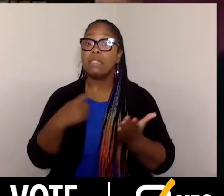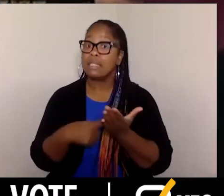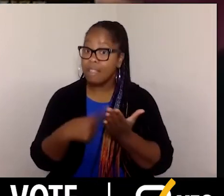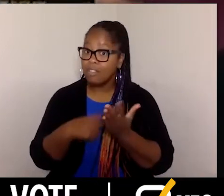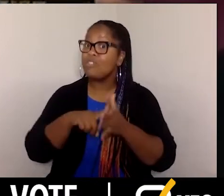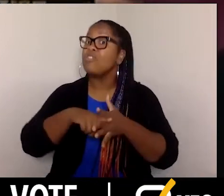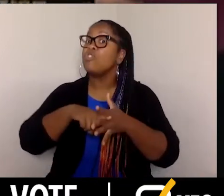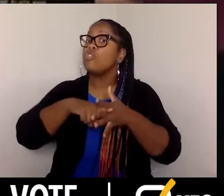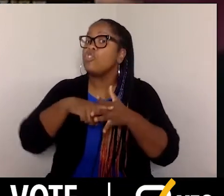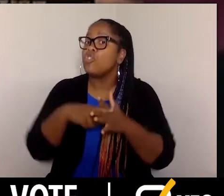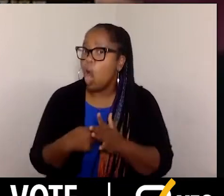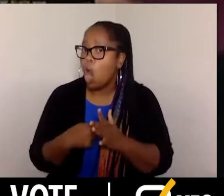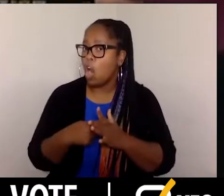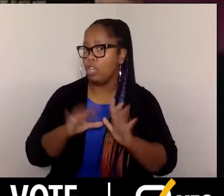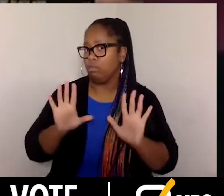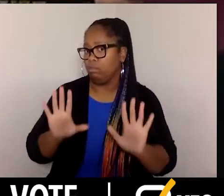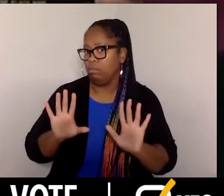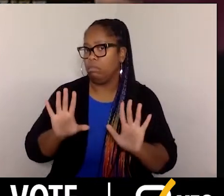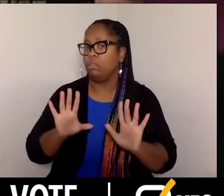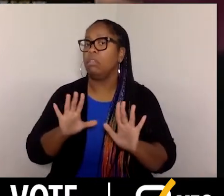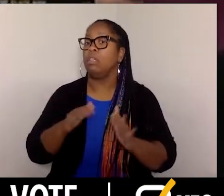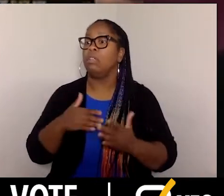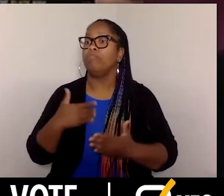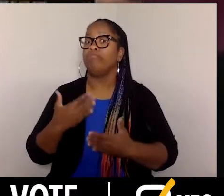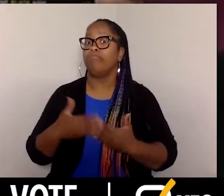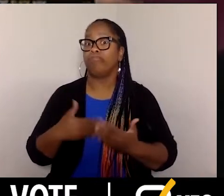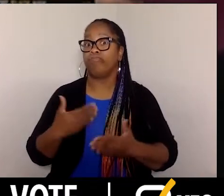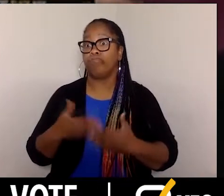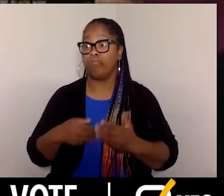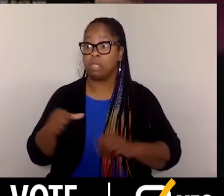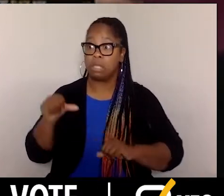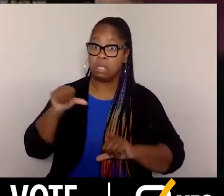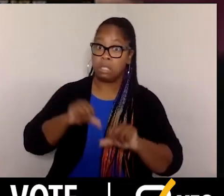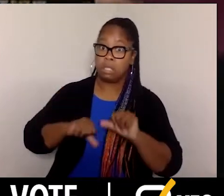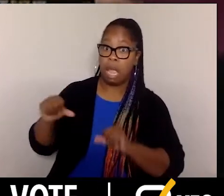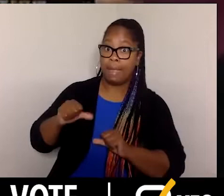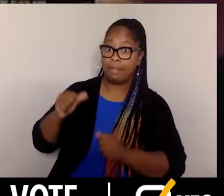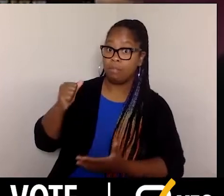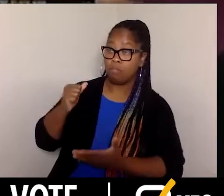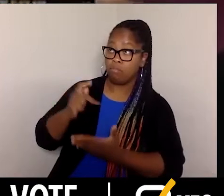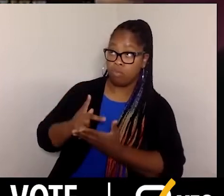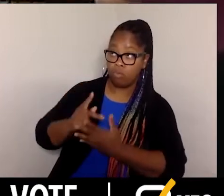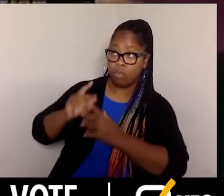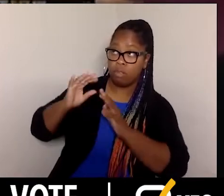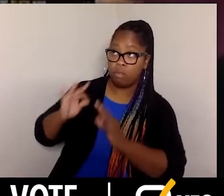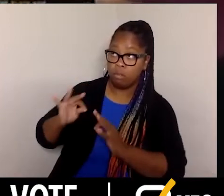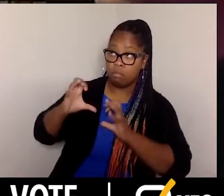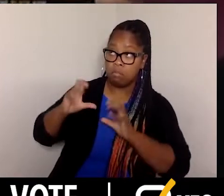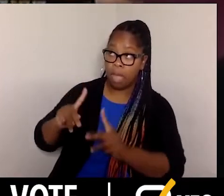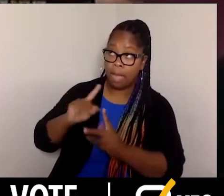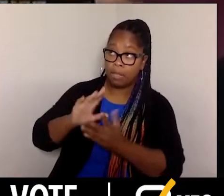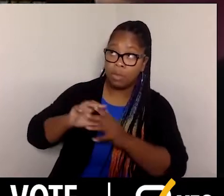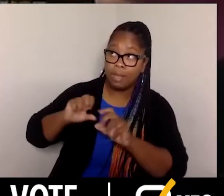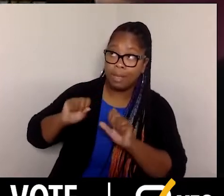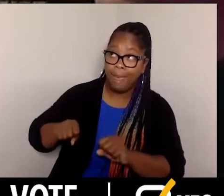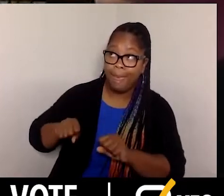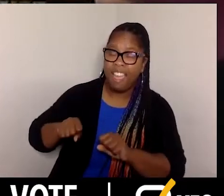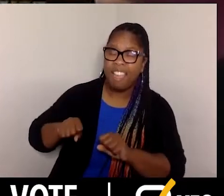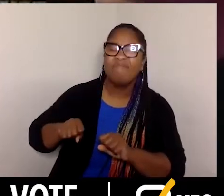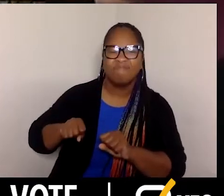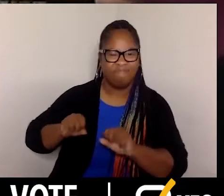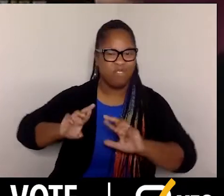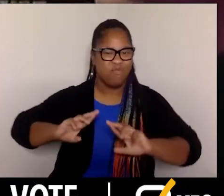district so that when science tells us that it's safe to return, we will be ready to do